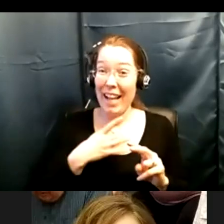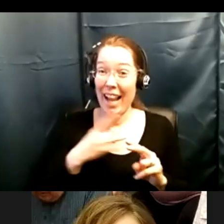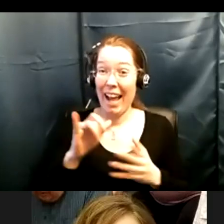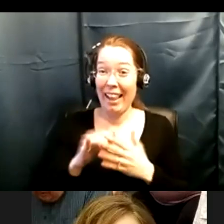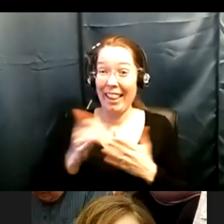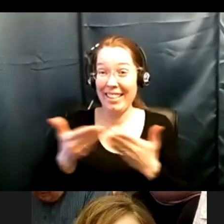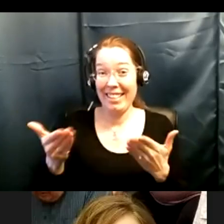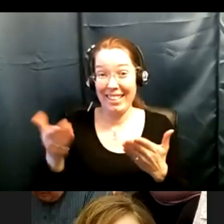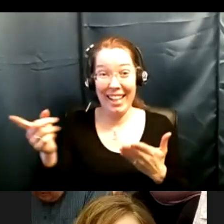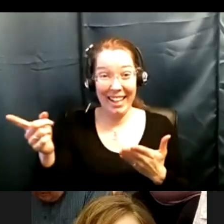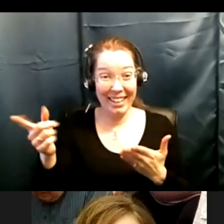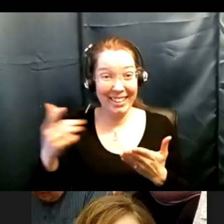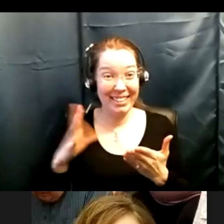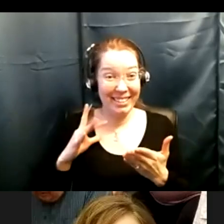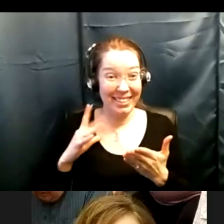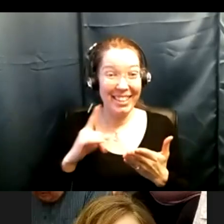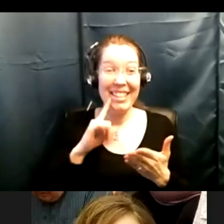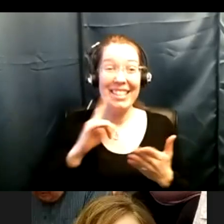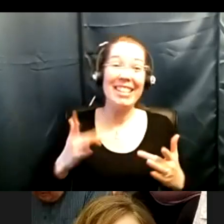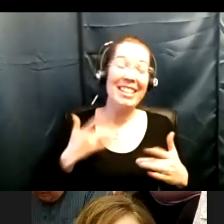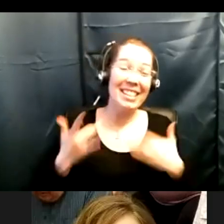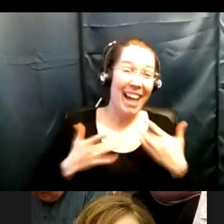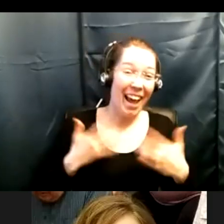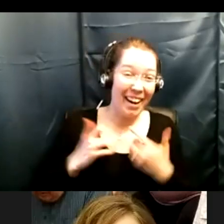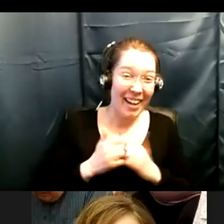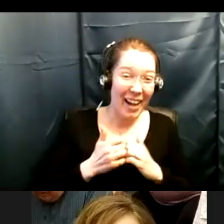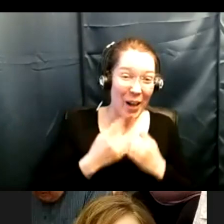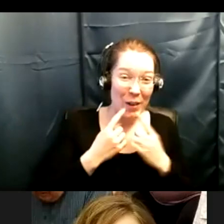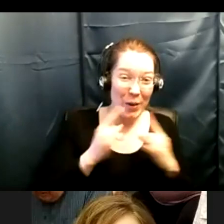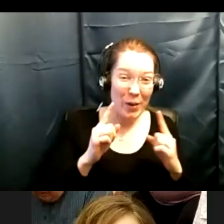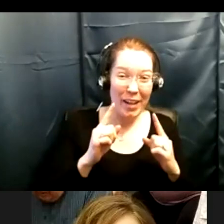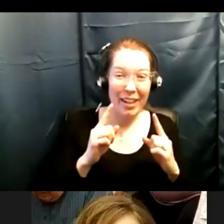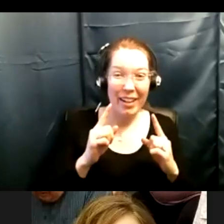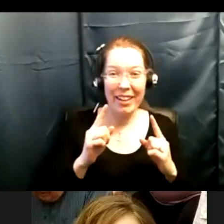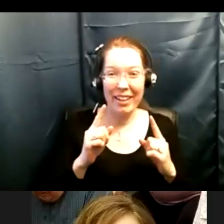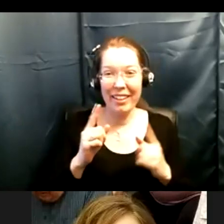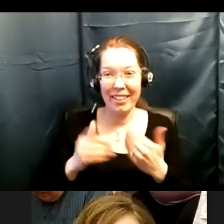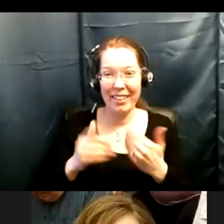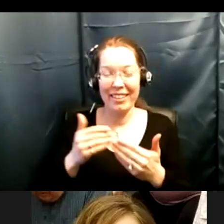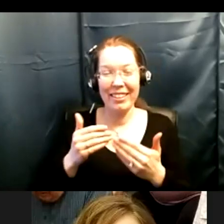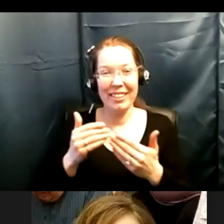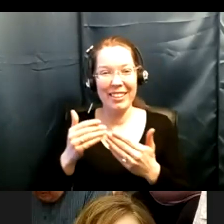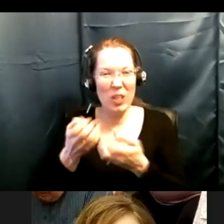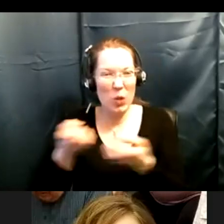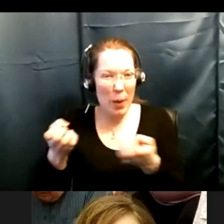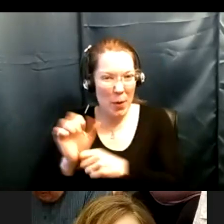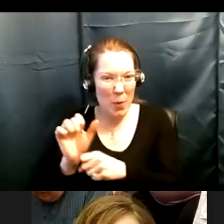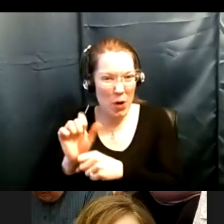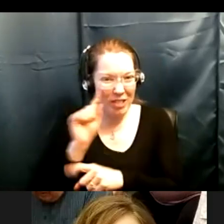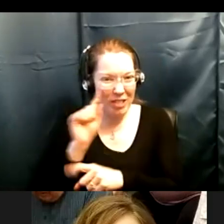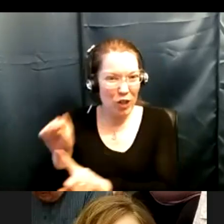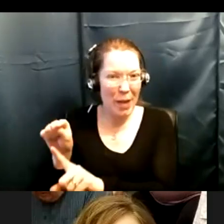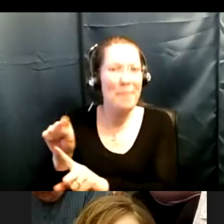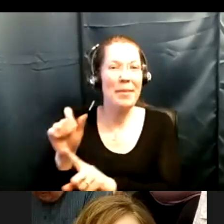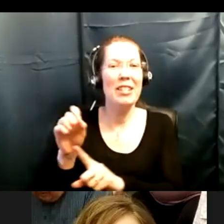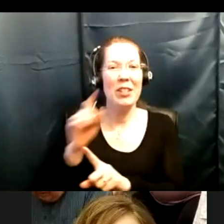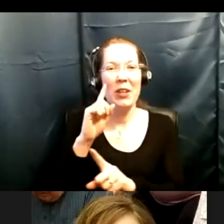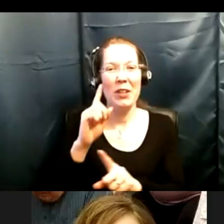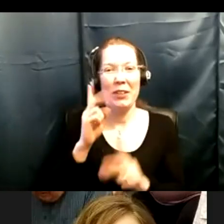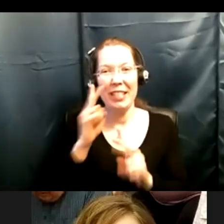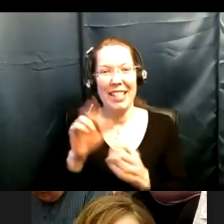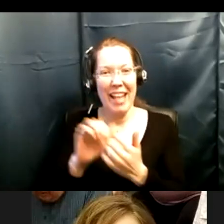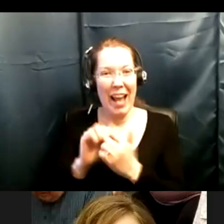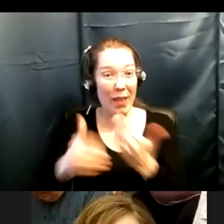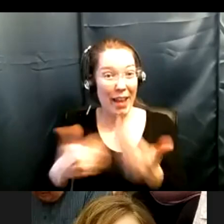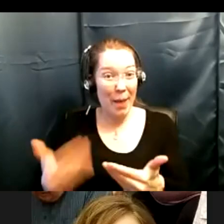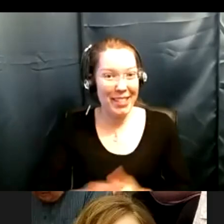because it's exciting how it works, how the movement works on it. So let's just see how that happens.